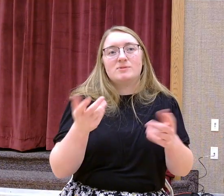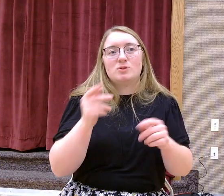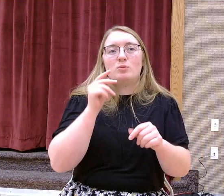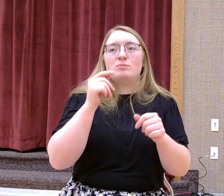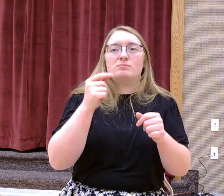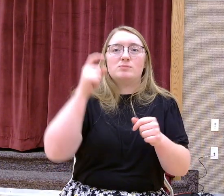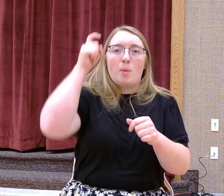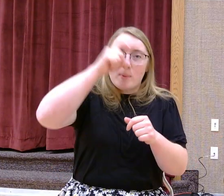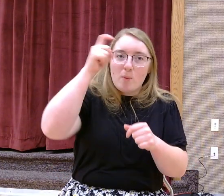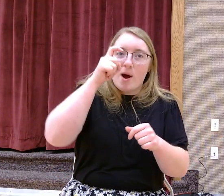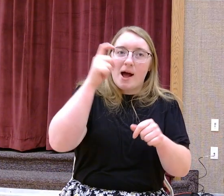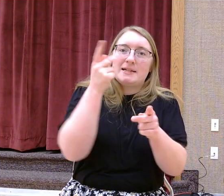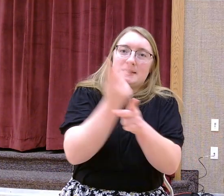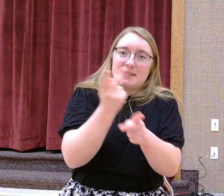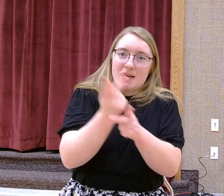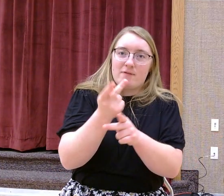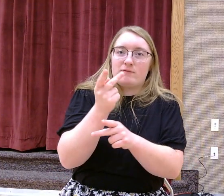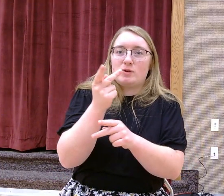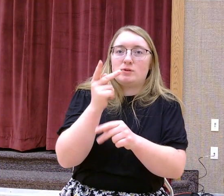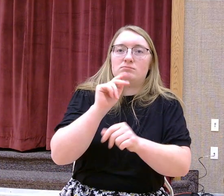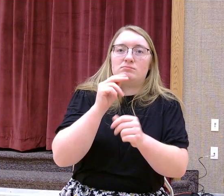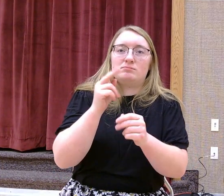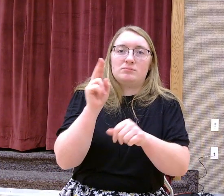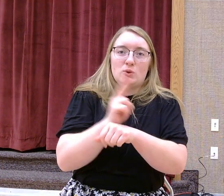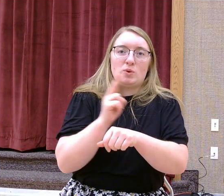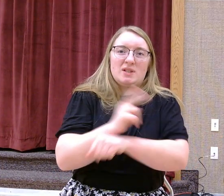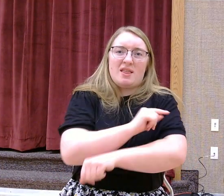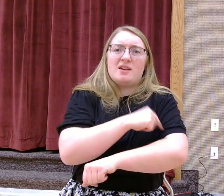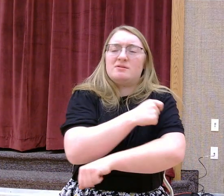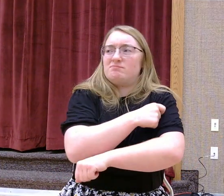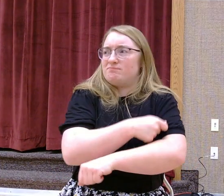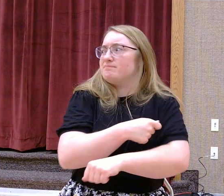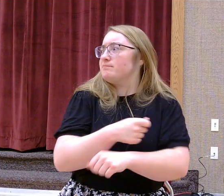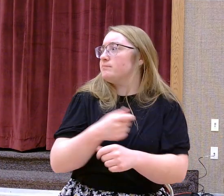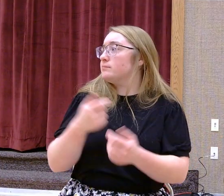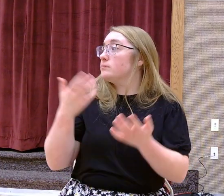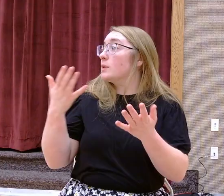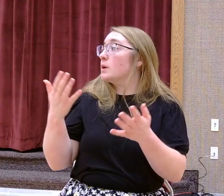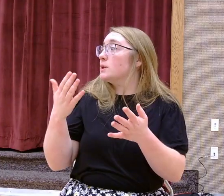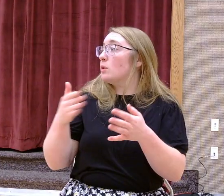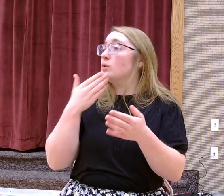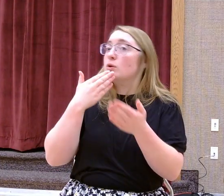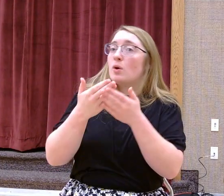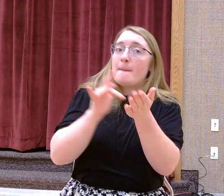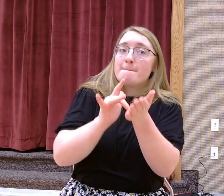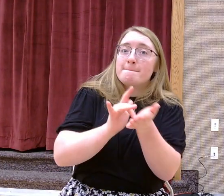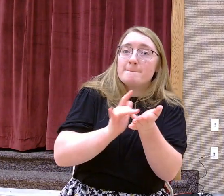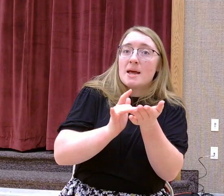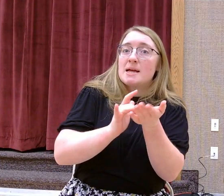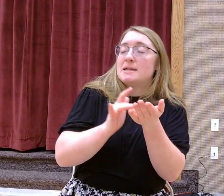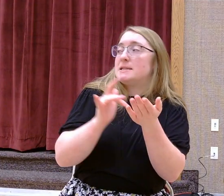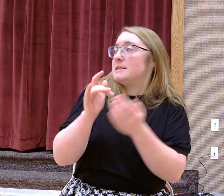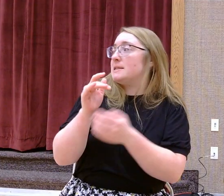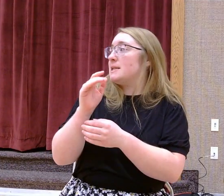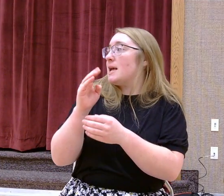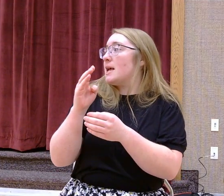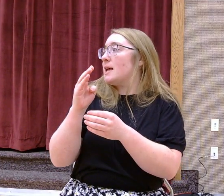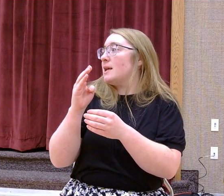guess. Some of the medicines that are over-the-counter medicines that are important to have. Obviously, antibiotic